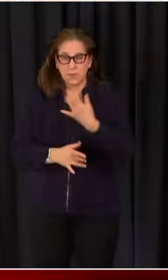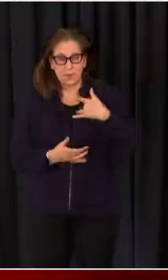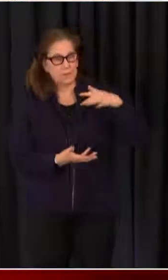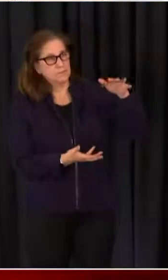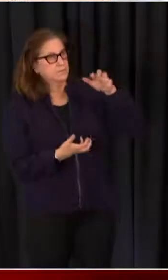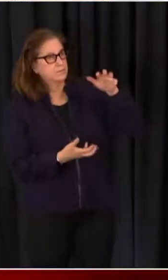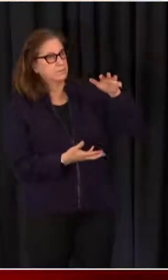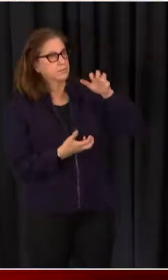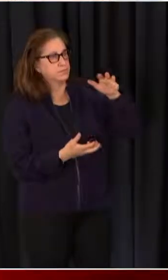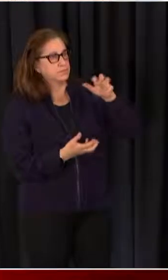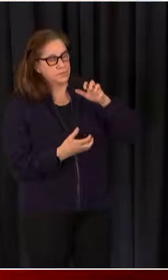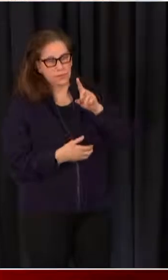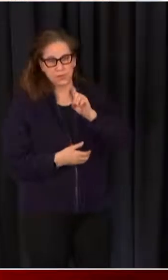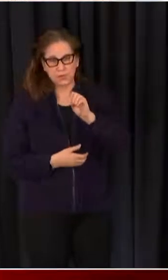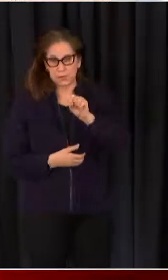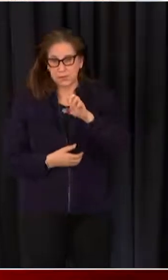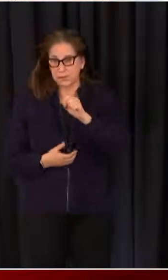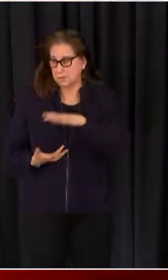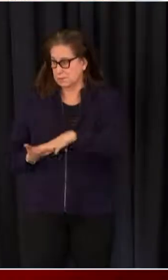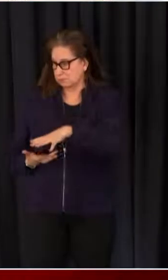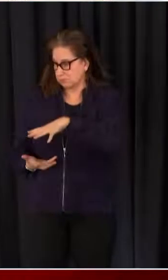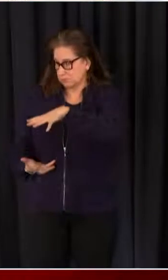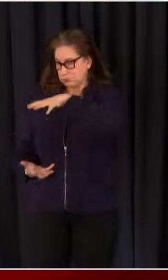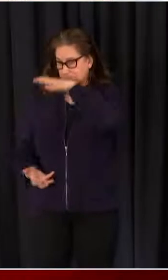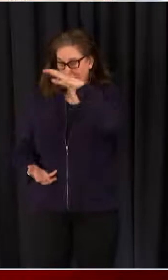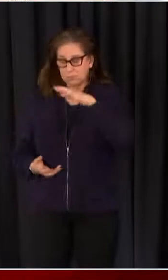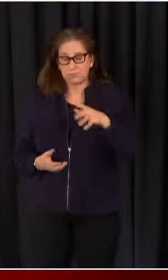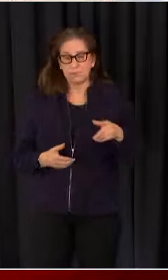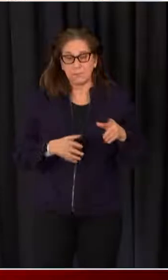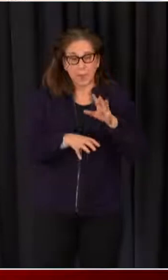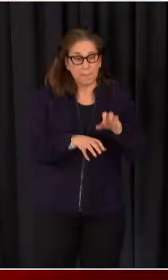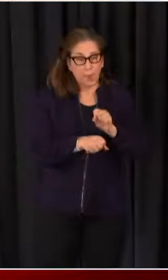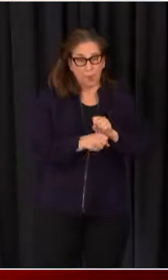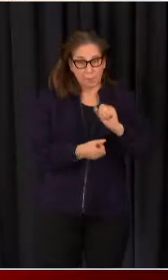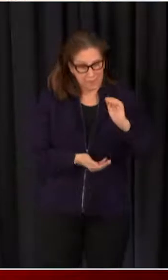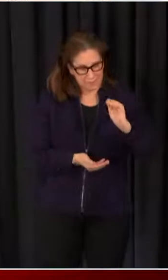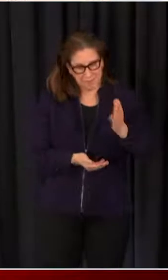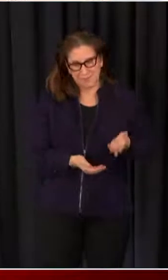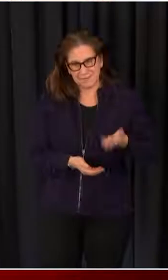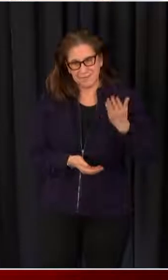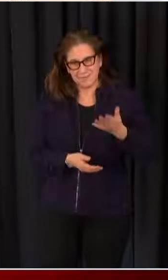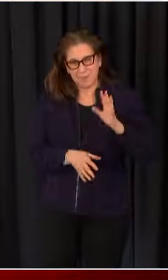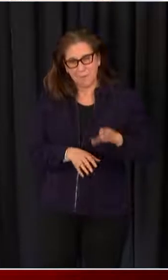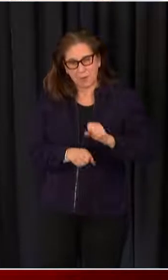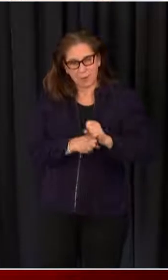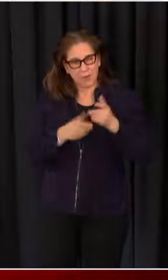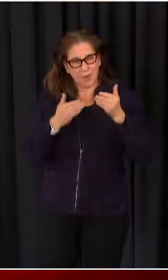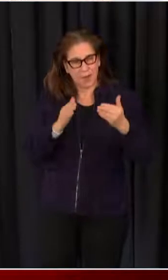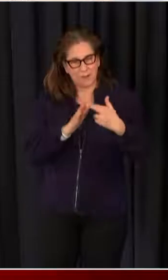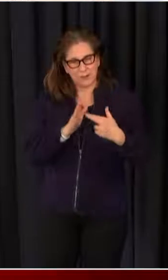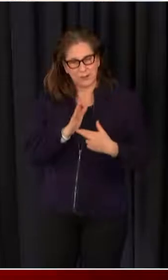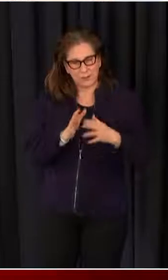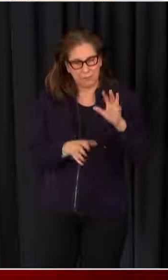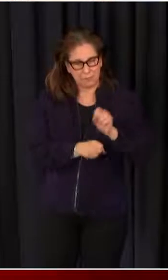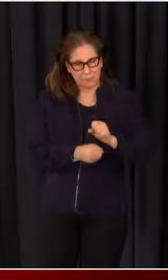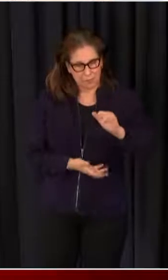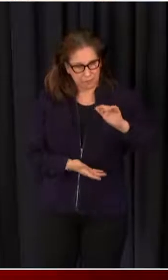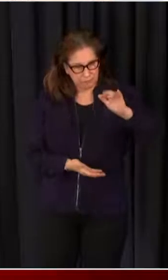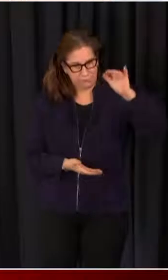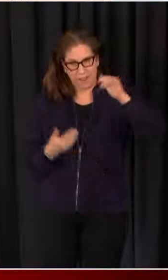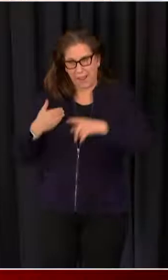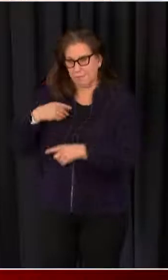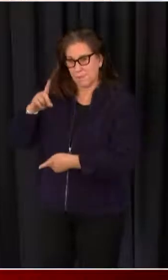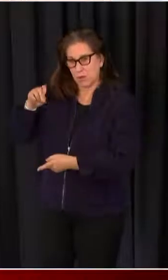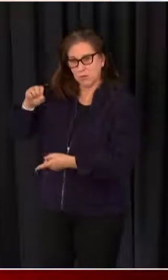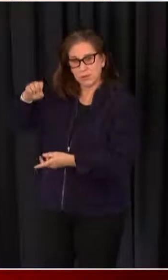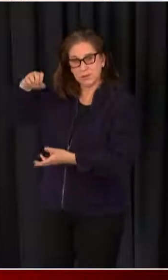appointments available, in addition to having a different way to register for the appointment and have